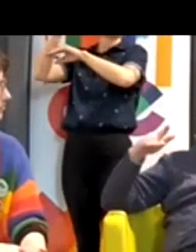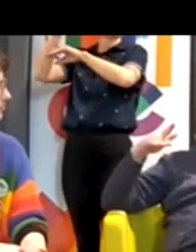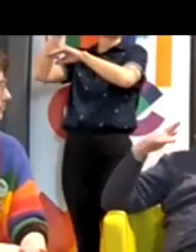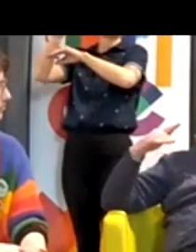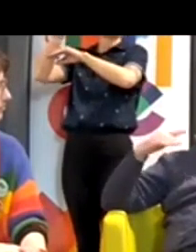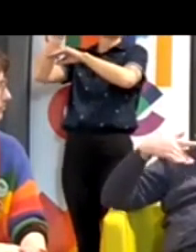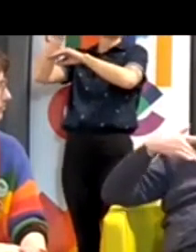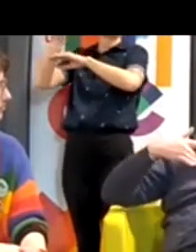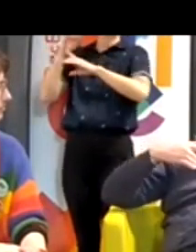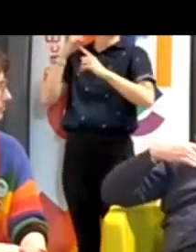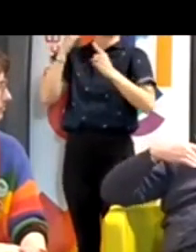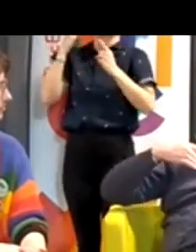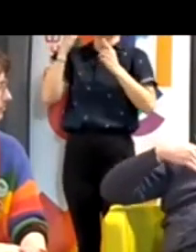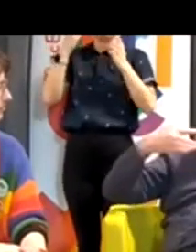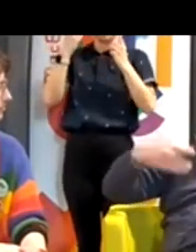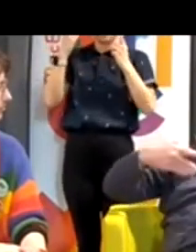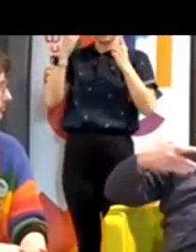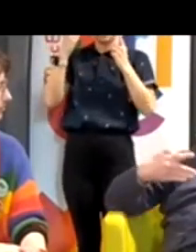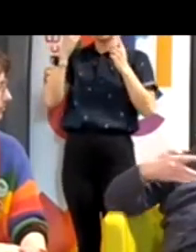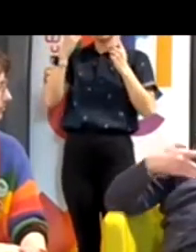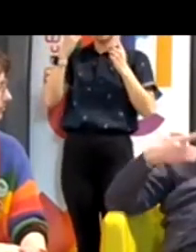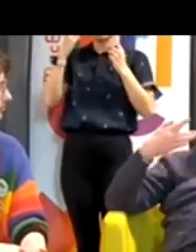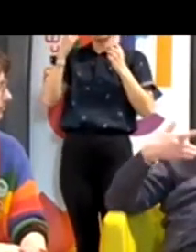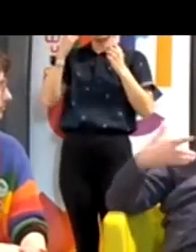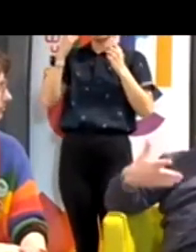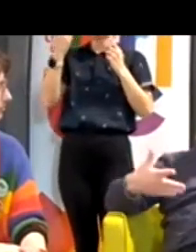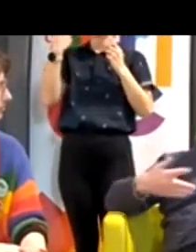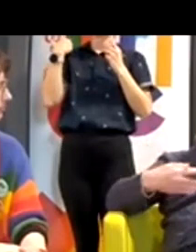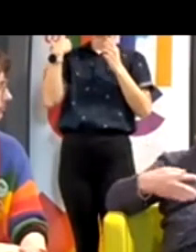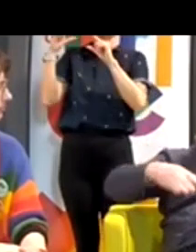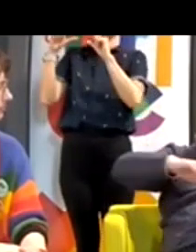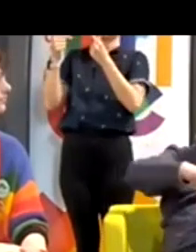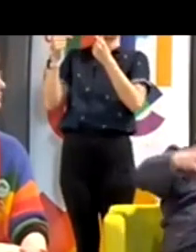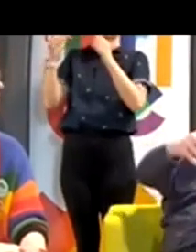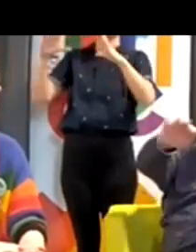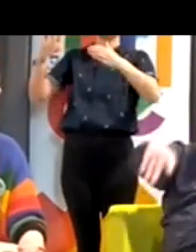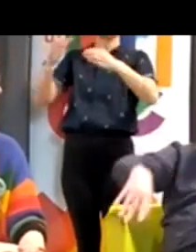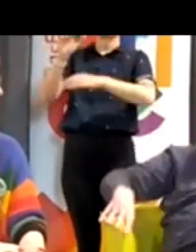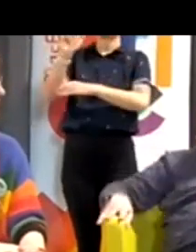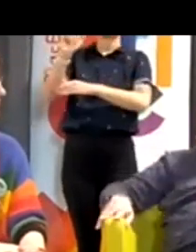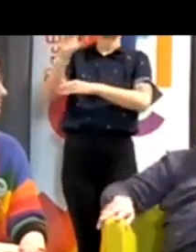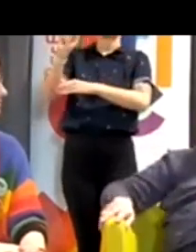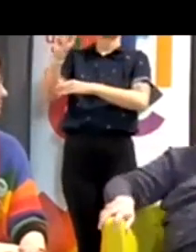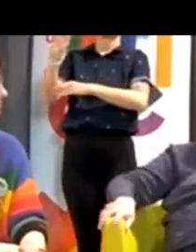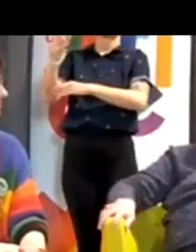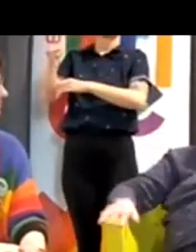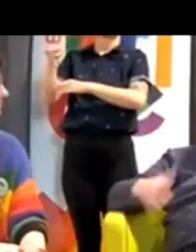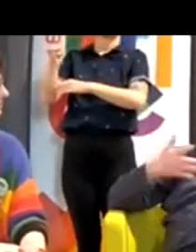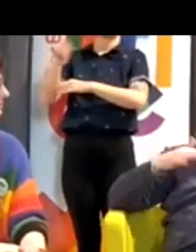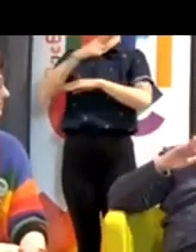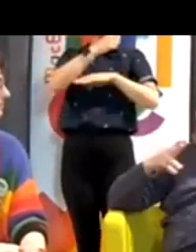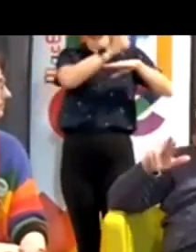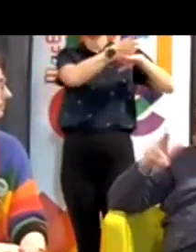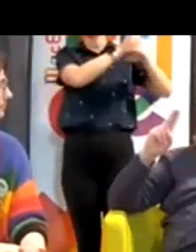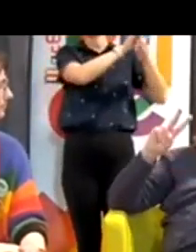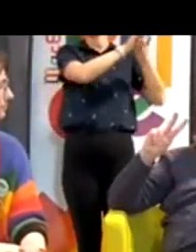Think of the group that was very active called ACT UP, which is primarily based in New York, the other places. ACT UP